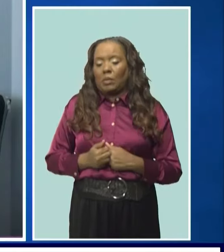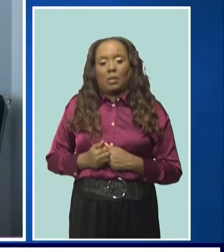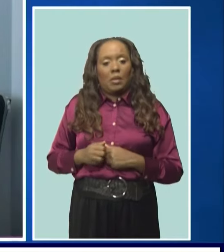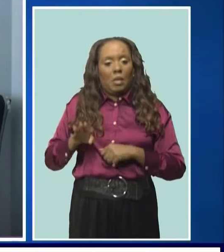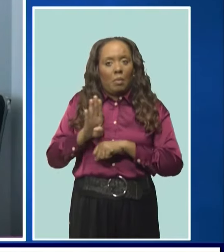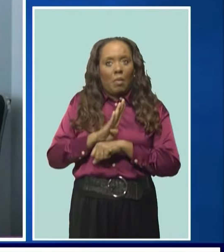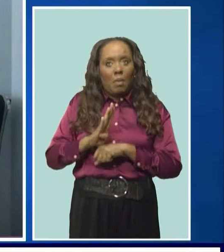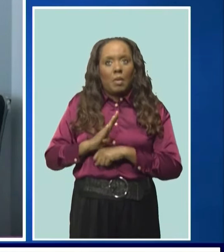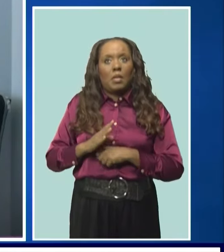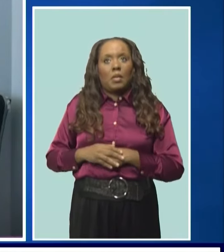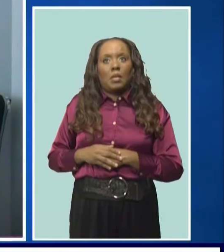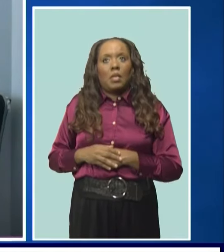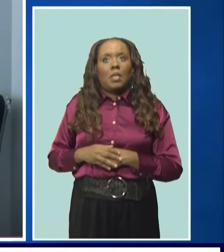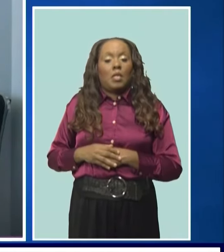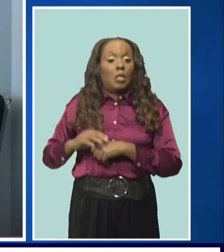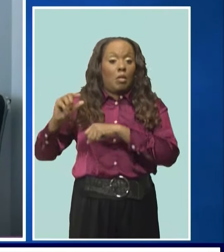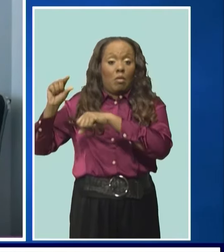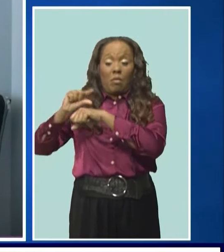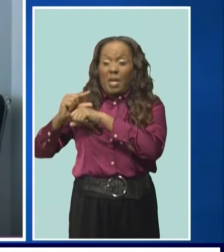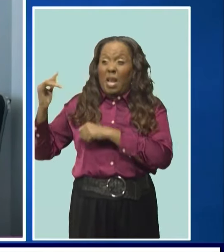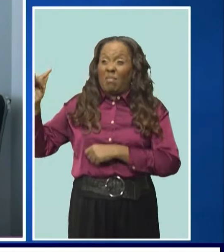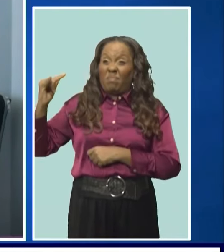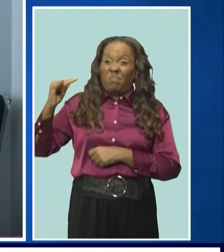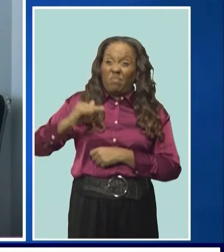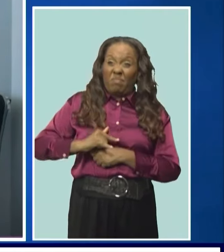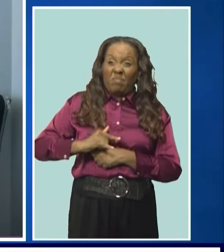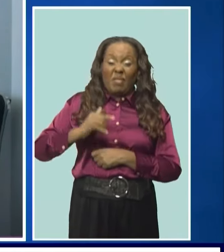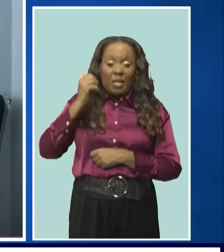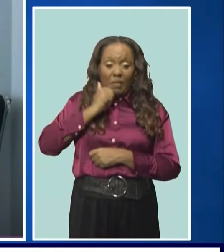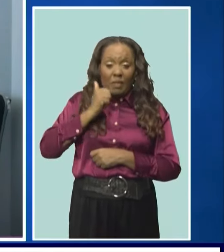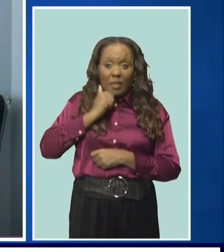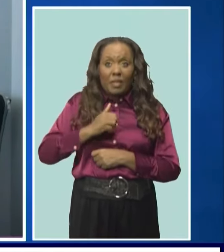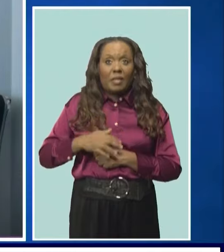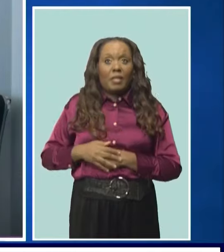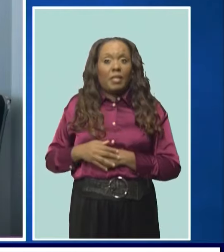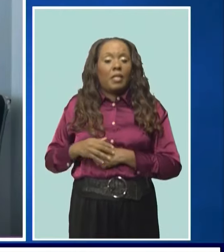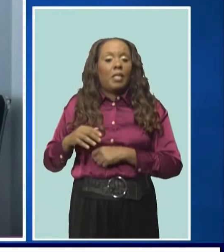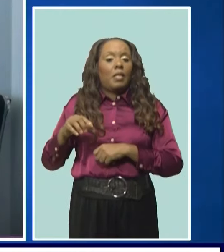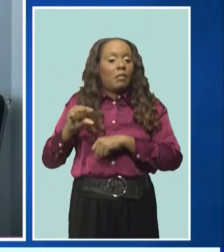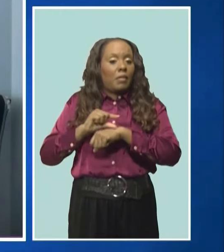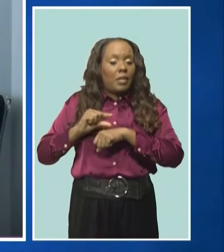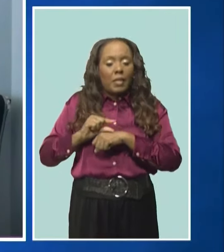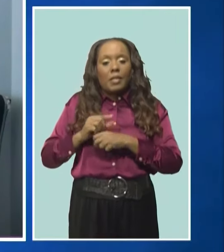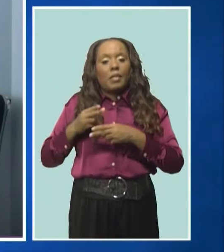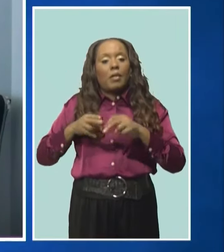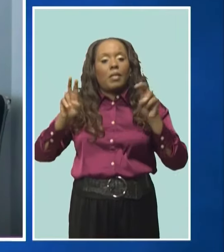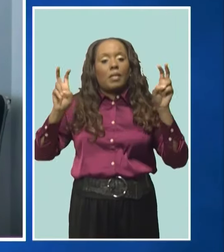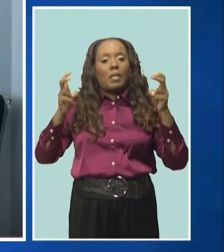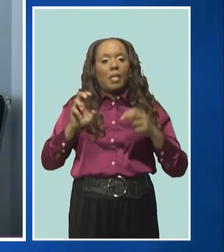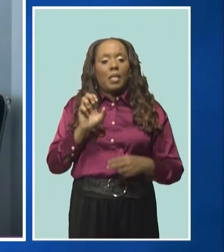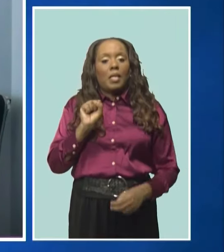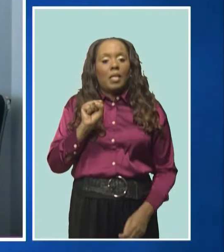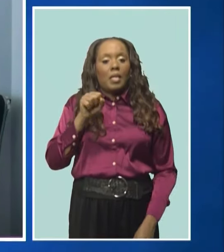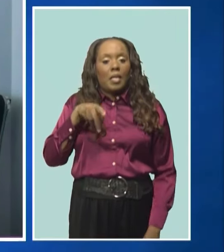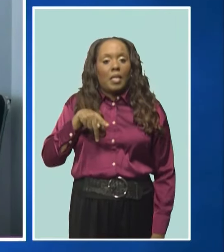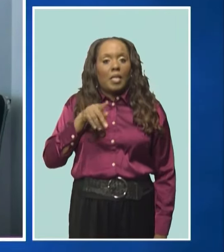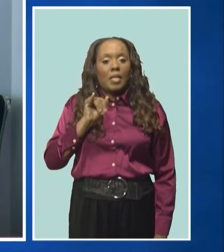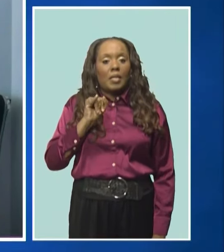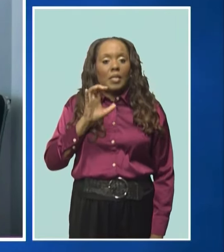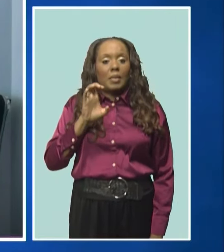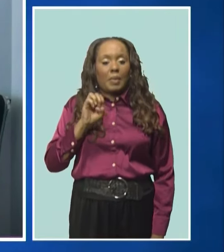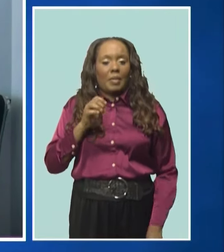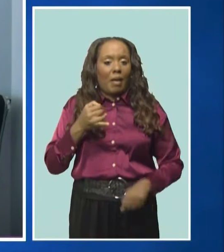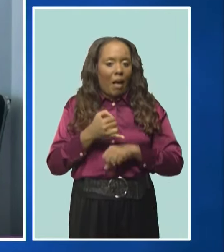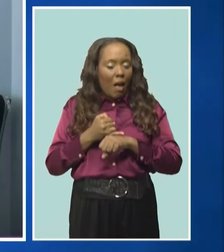of Barbados to Grenada. Grenada is the Spice Island. So we have a lot of persons going to Grenada, not just